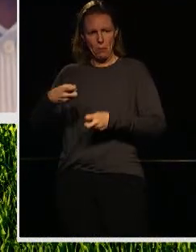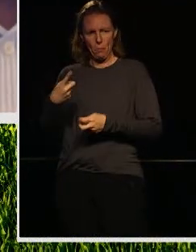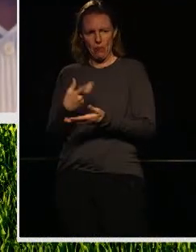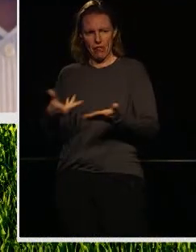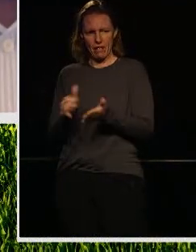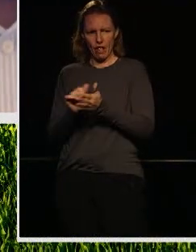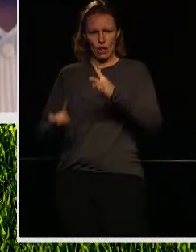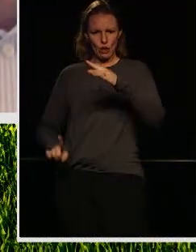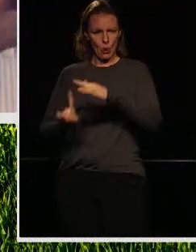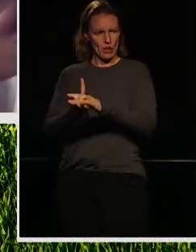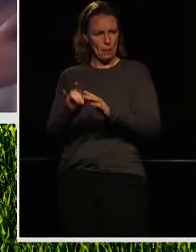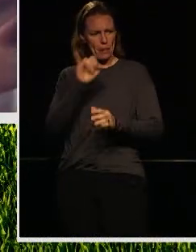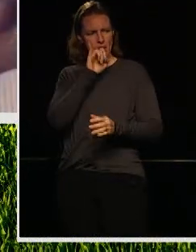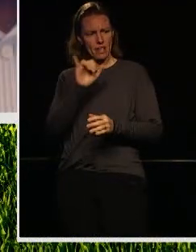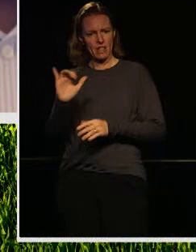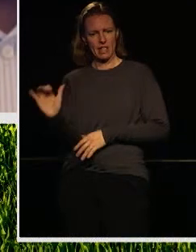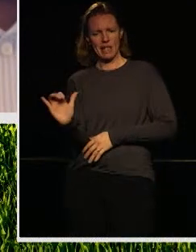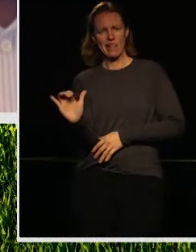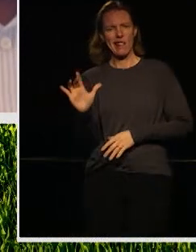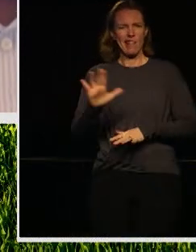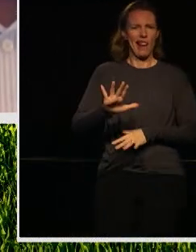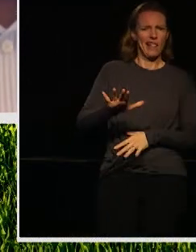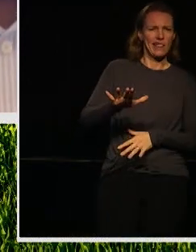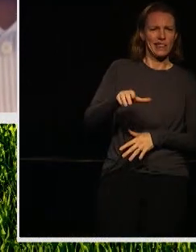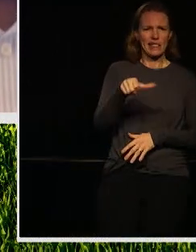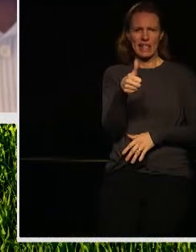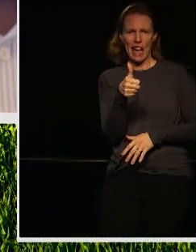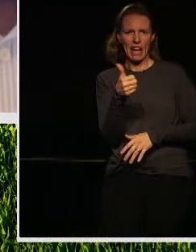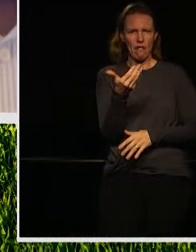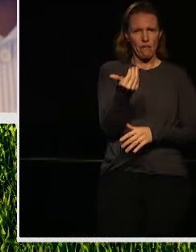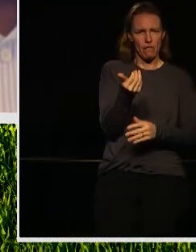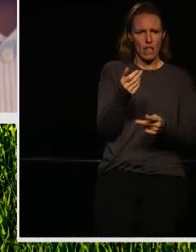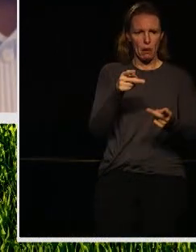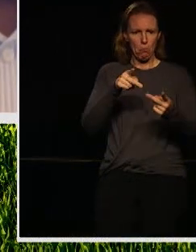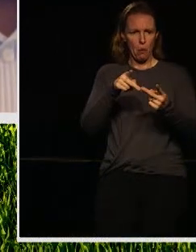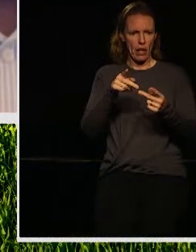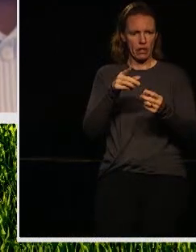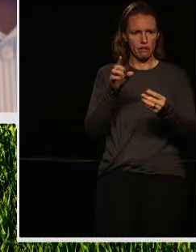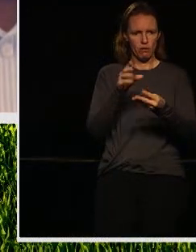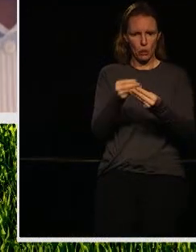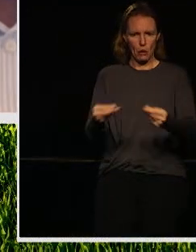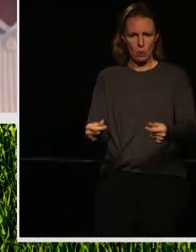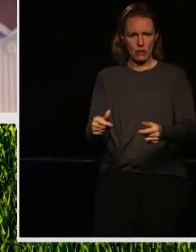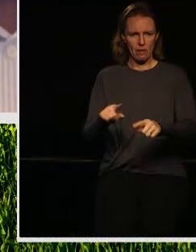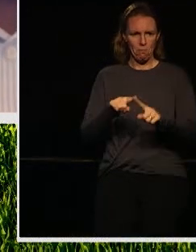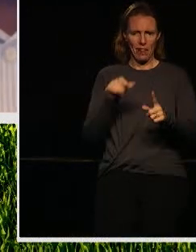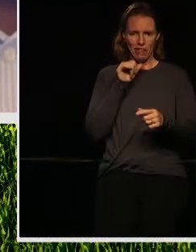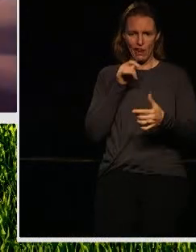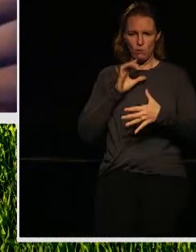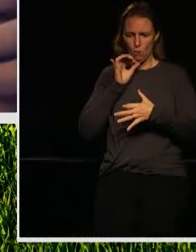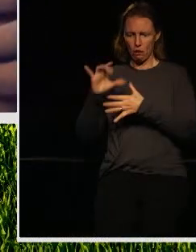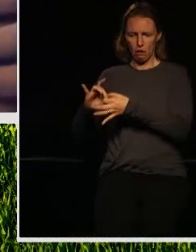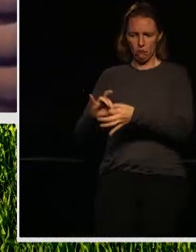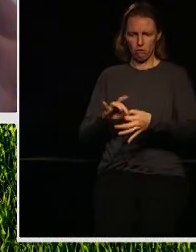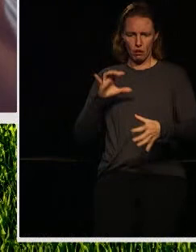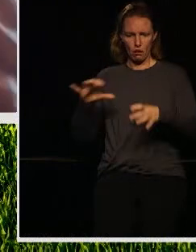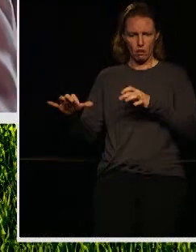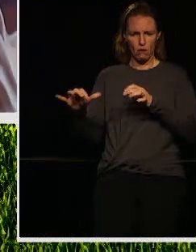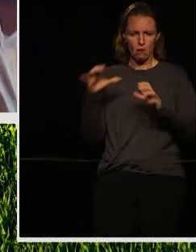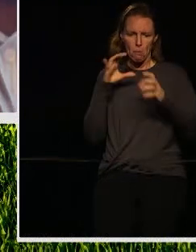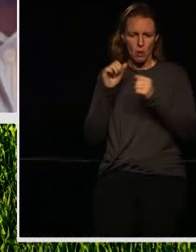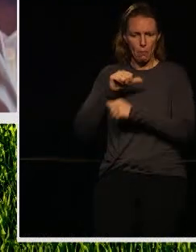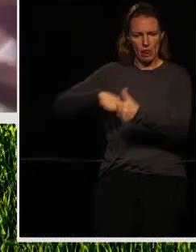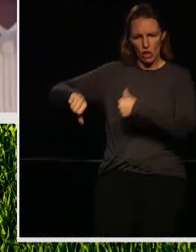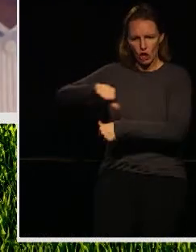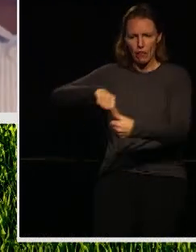also shows up is hey, there's 10, 15 point solutions today that the farmer is using and they don't talk to each other. So the ideal